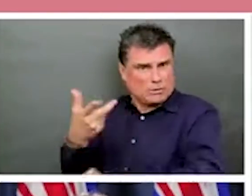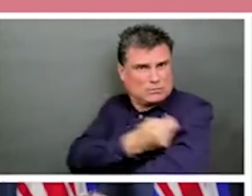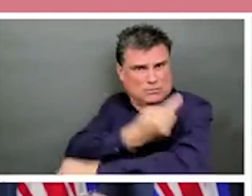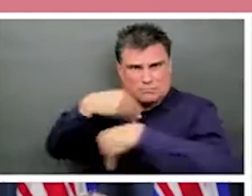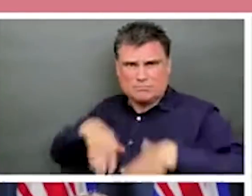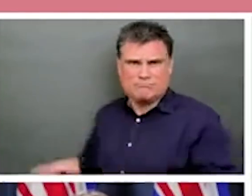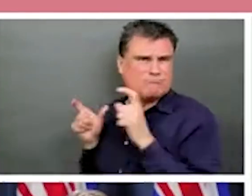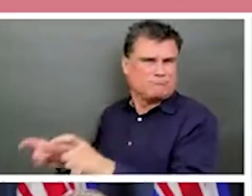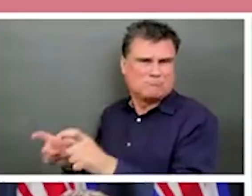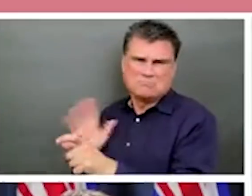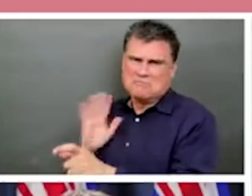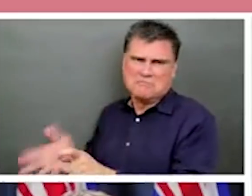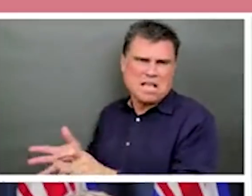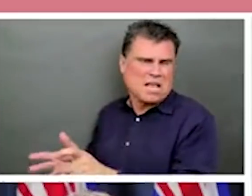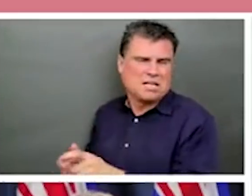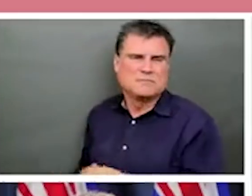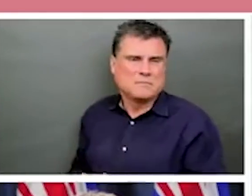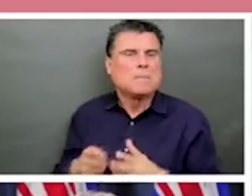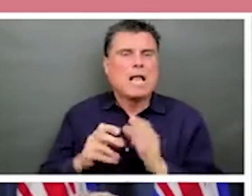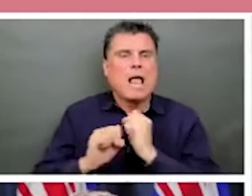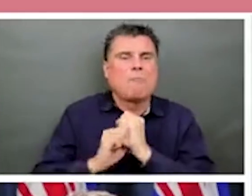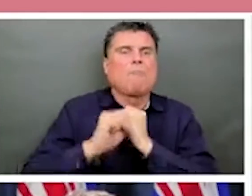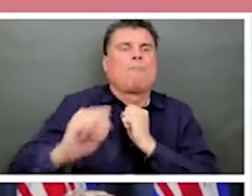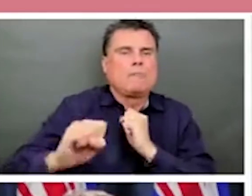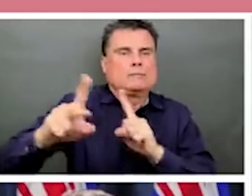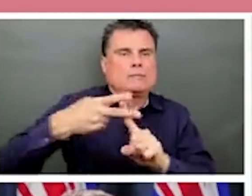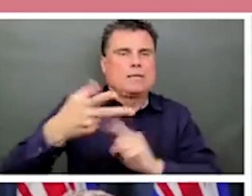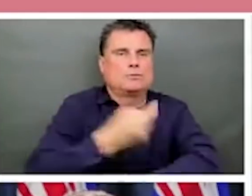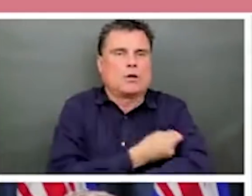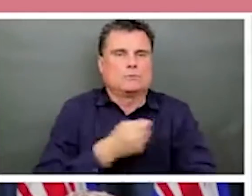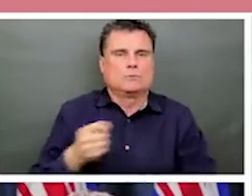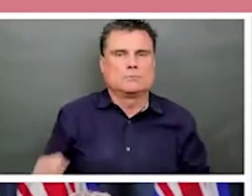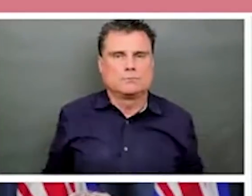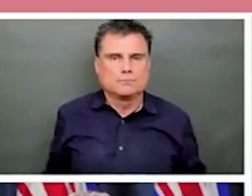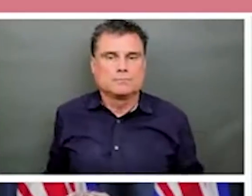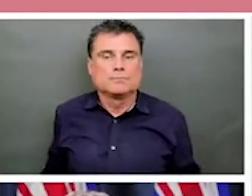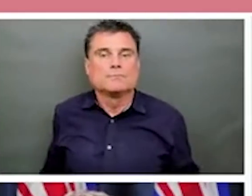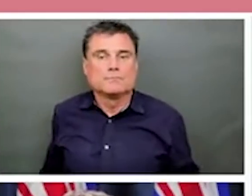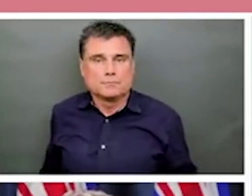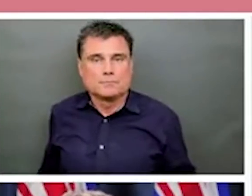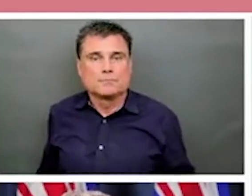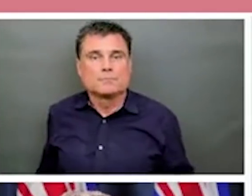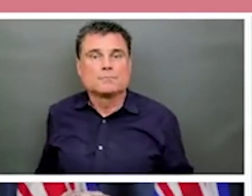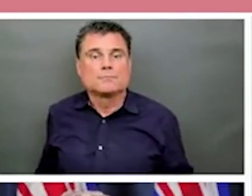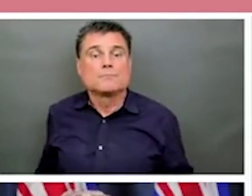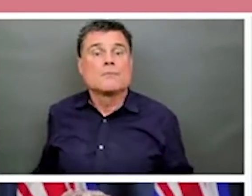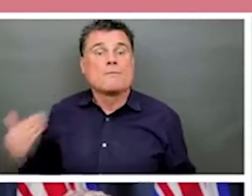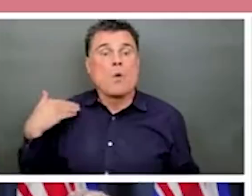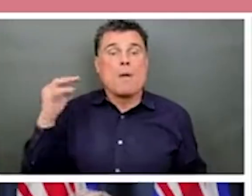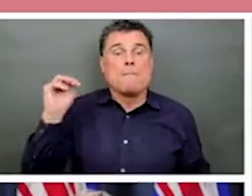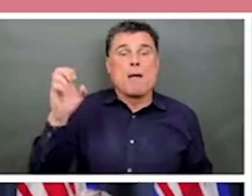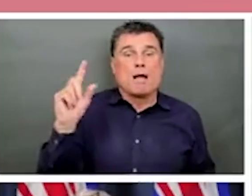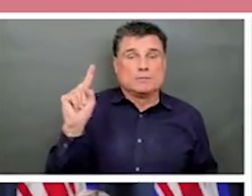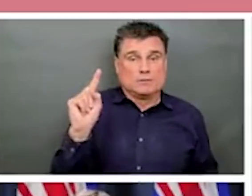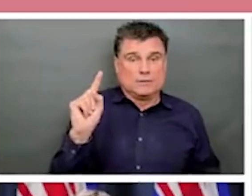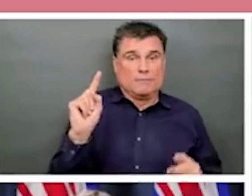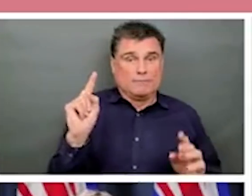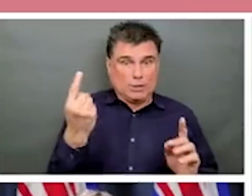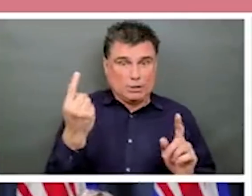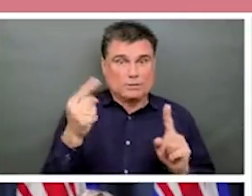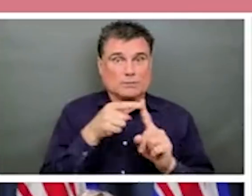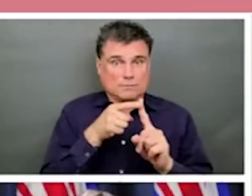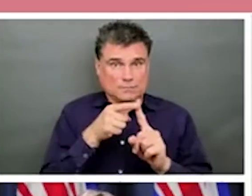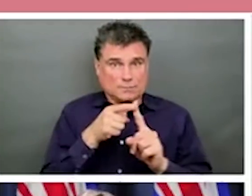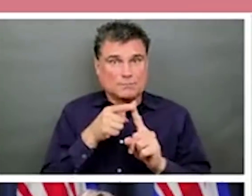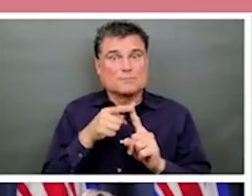were launching the vaccination of the over 80s, the over 65, our Indigenous population. In some areas,